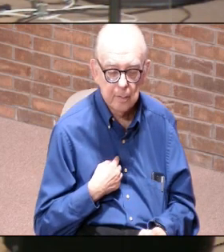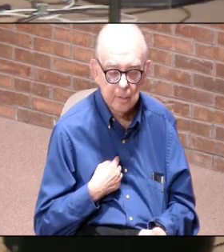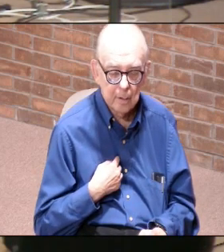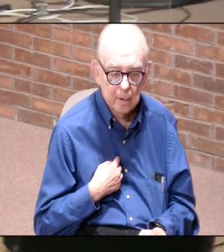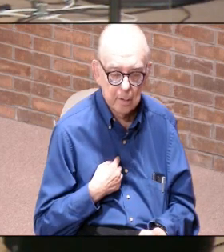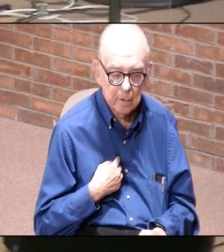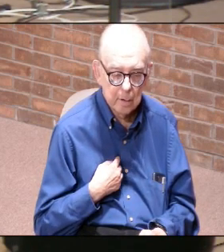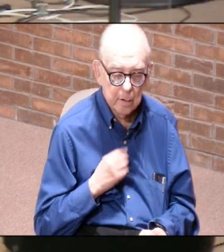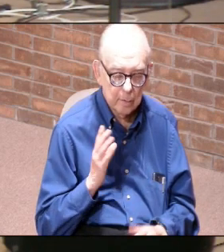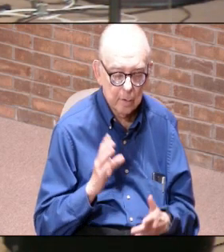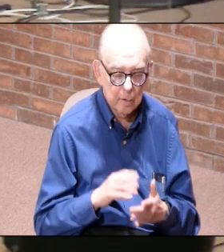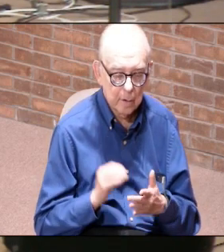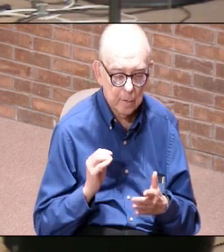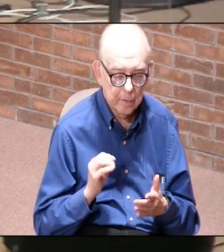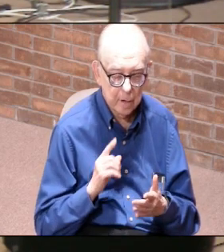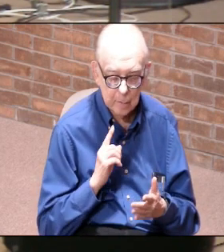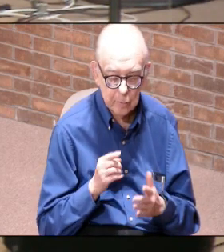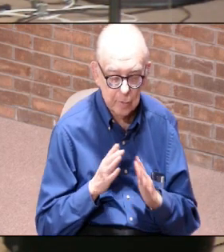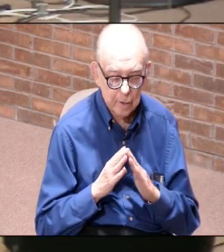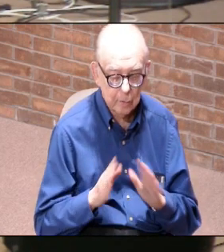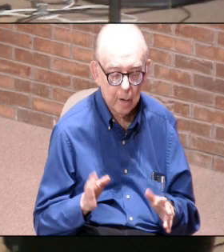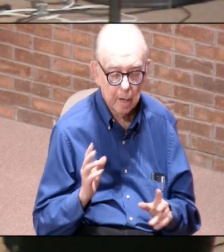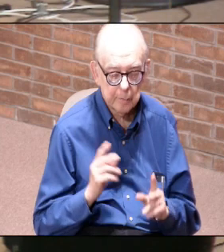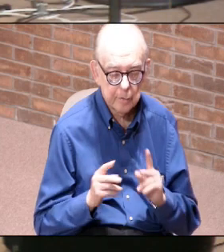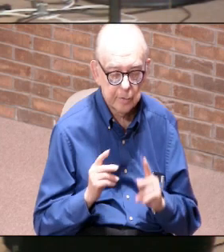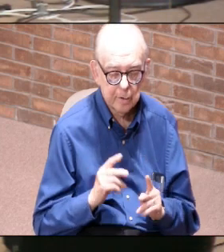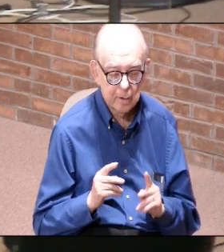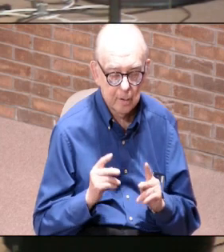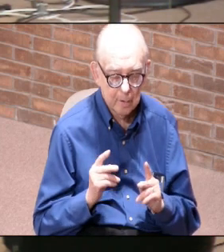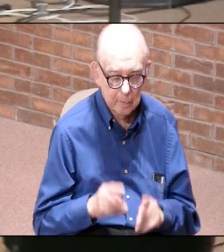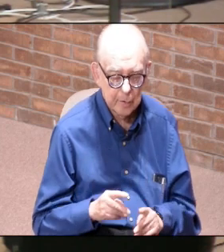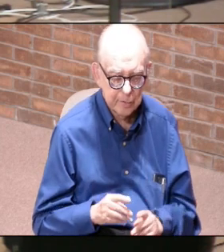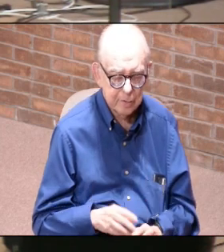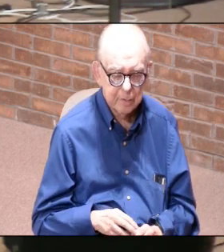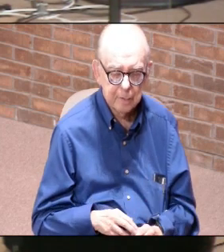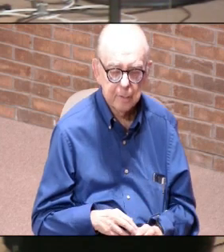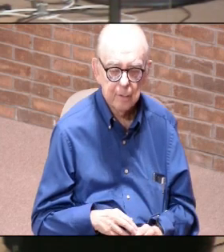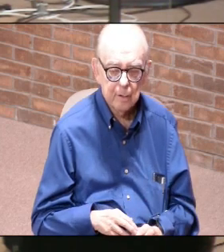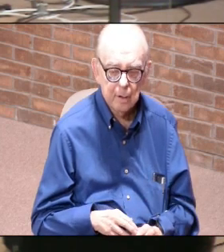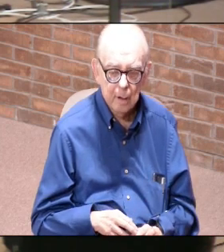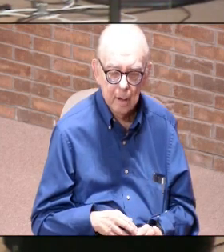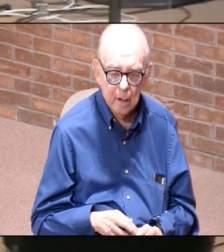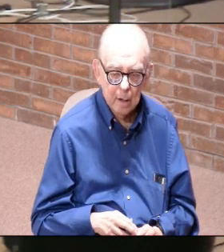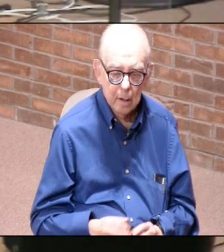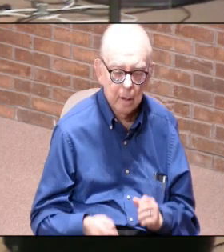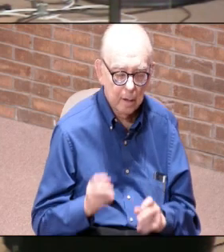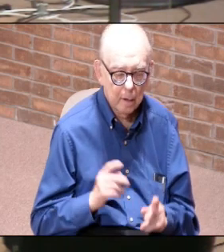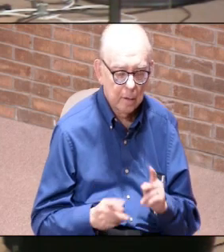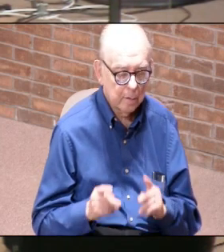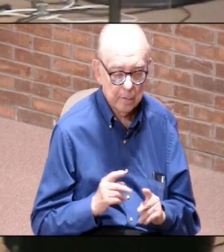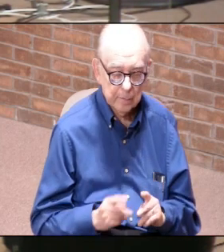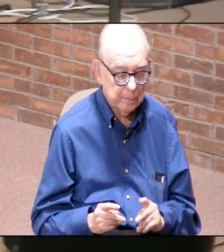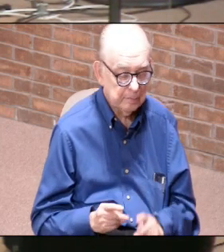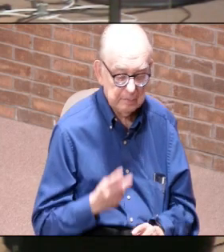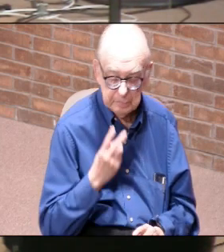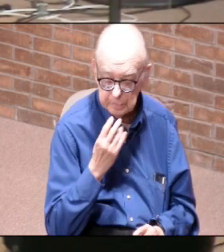and you'll find that I am very quiet. But most people would never believe